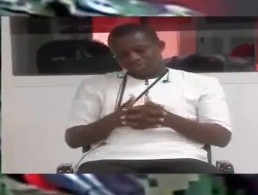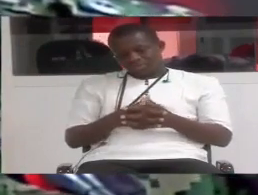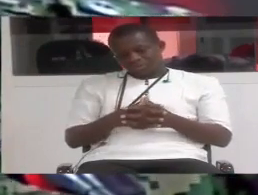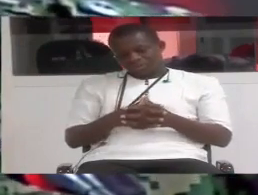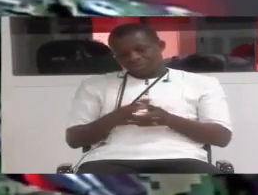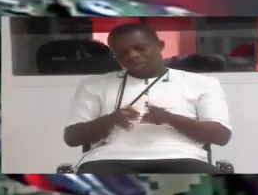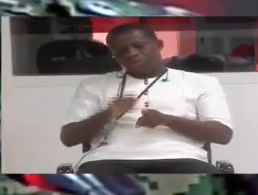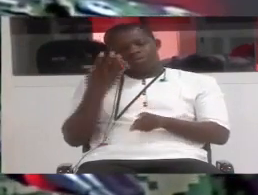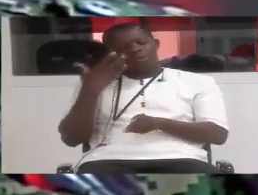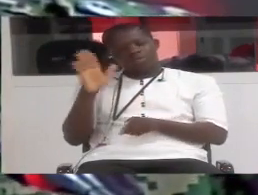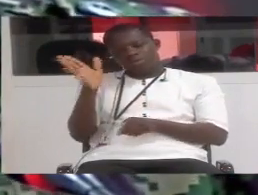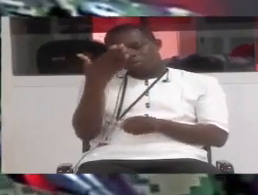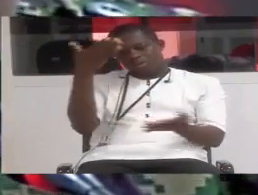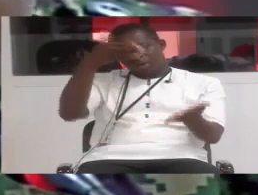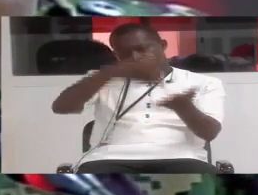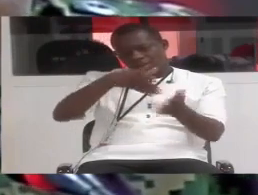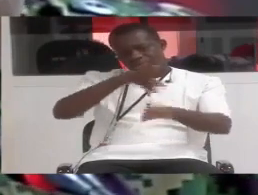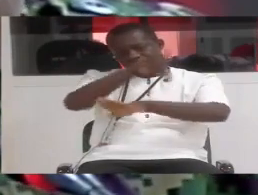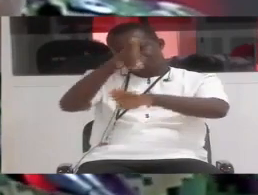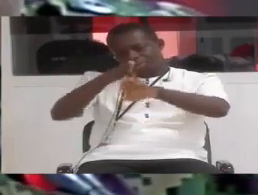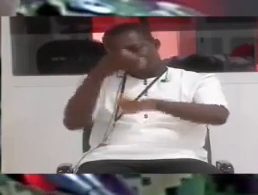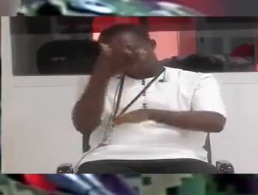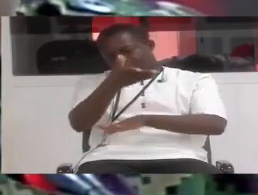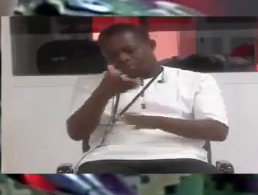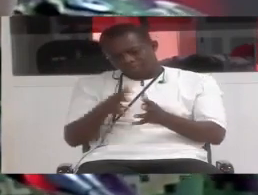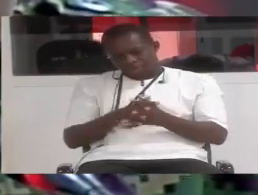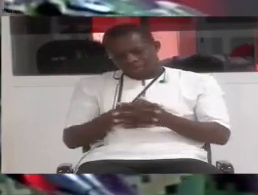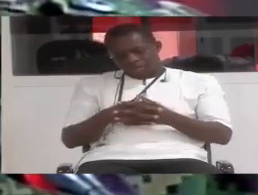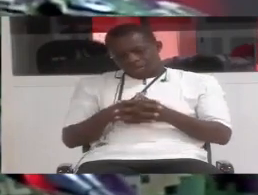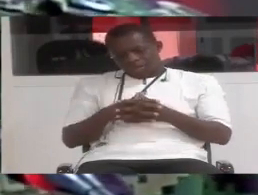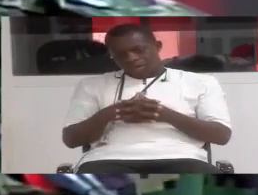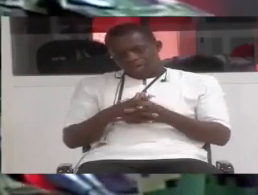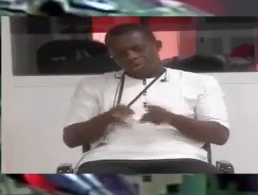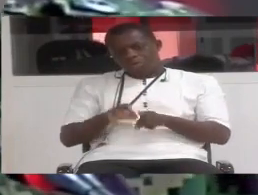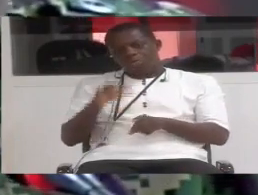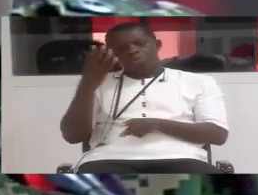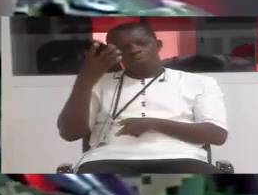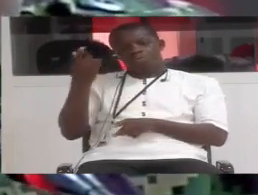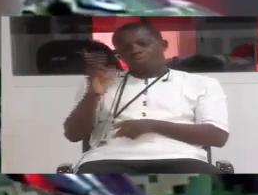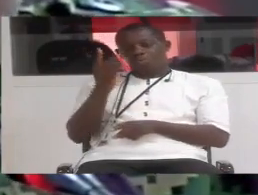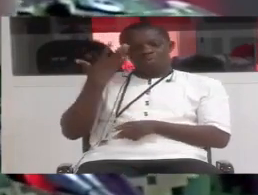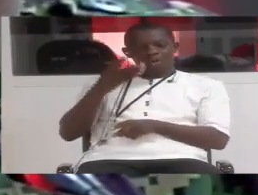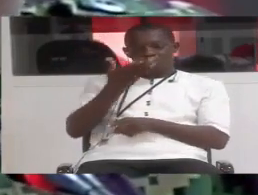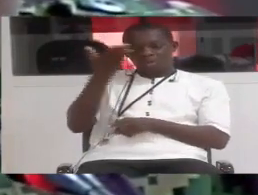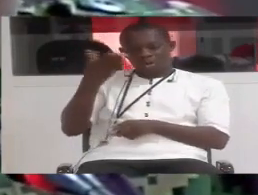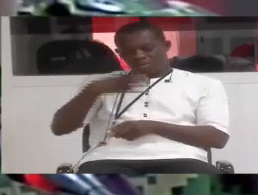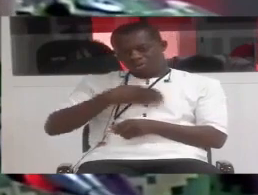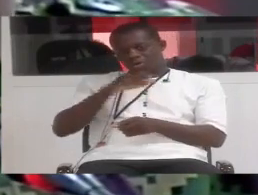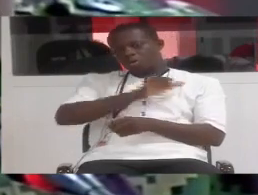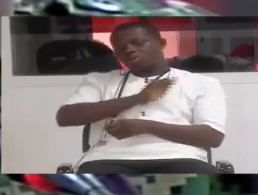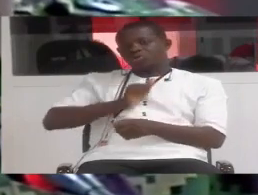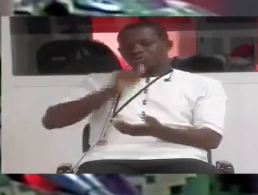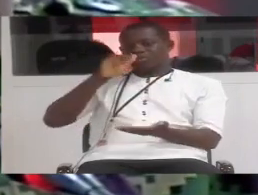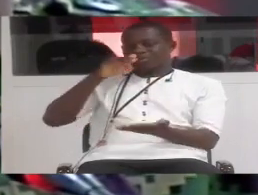Bañ démé bé aga fofu. When we went up to the place. Fu mbuga mu taxaw. Where he went